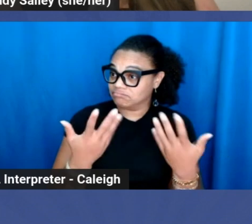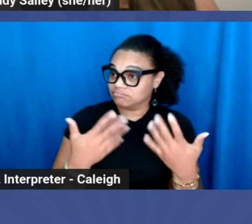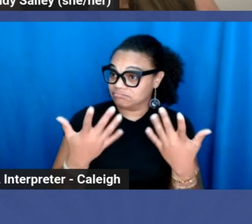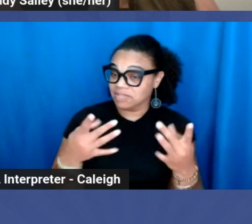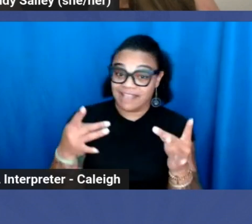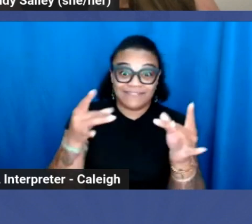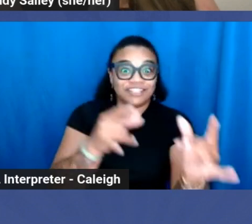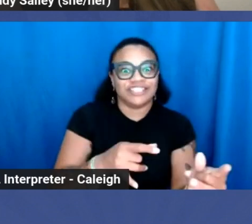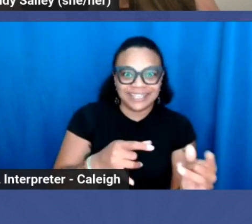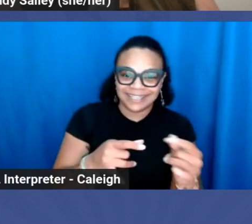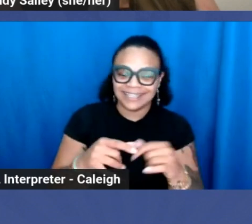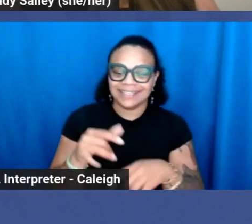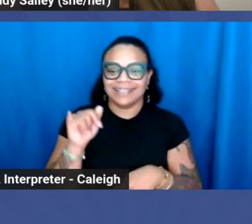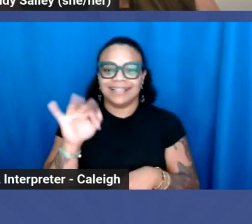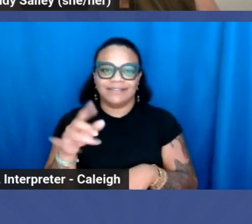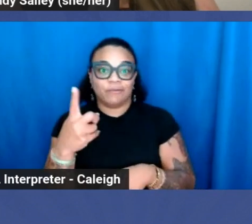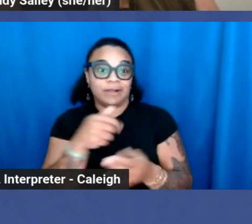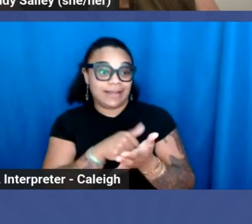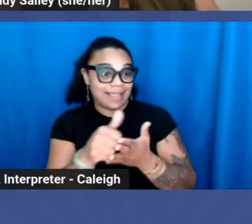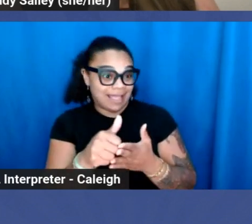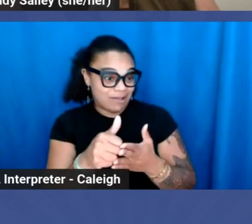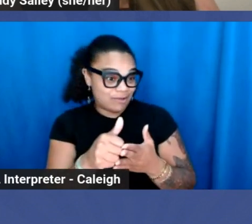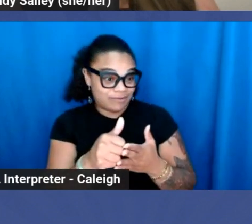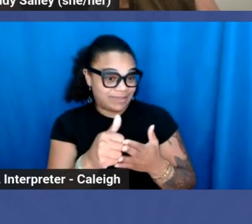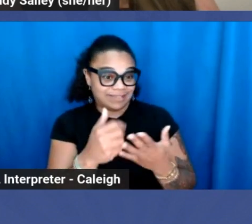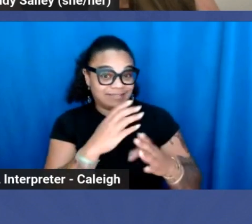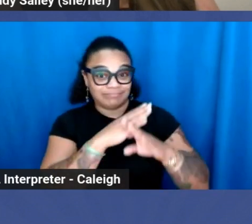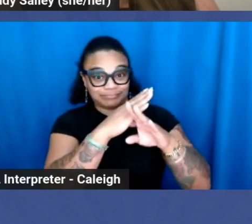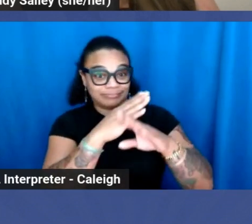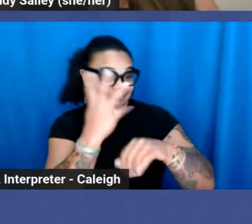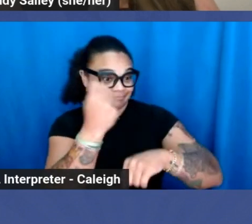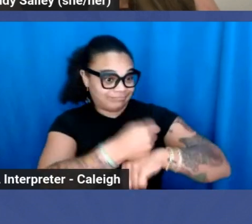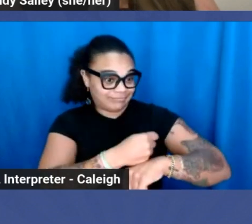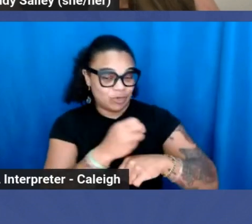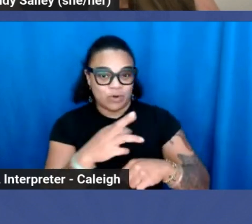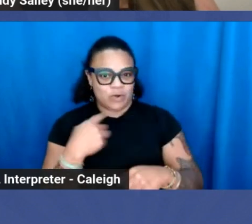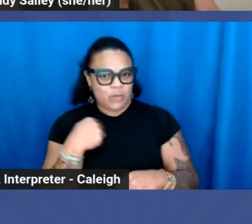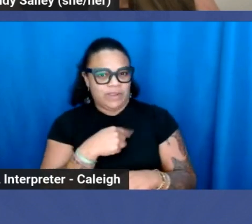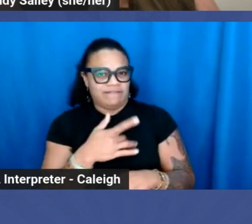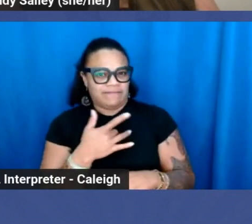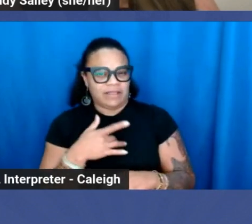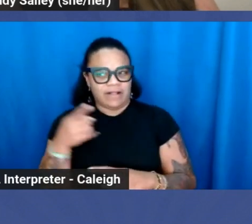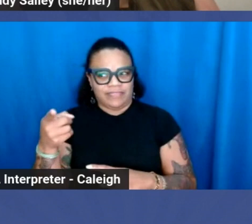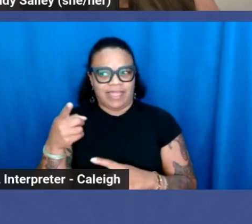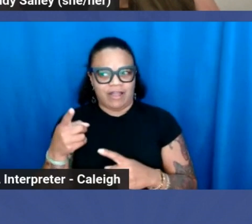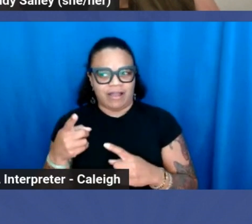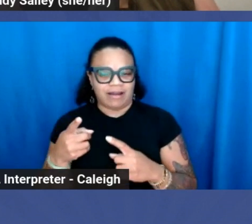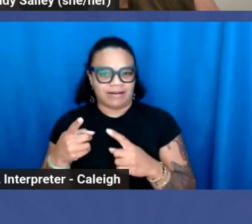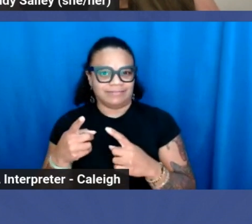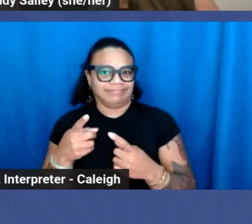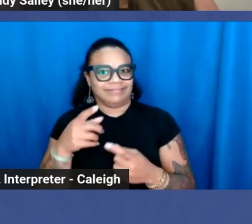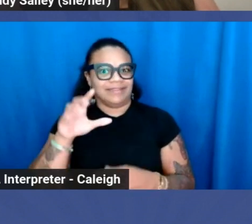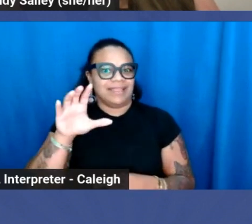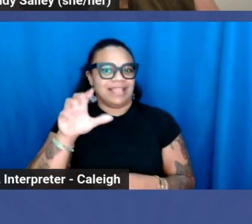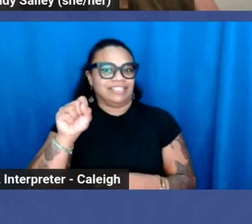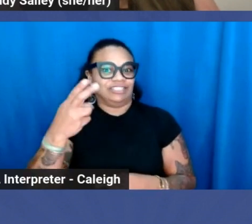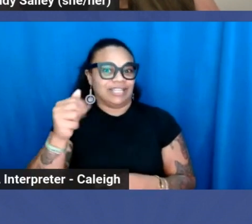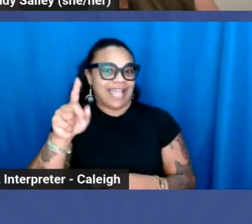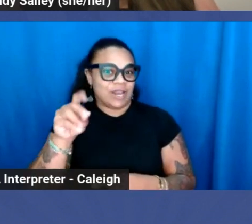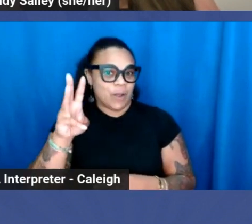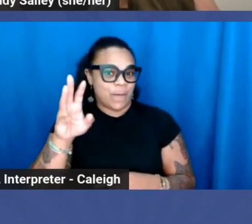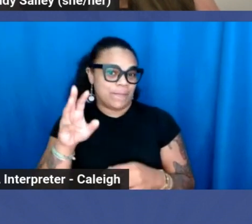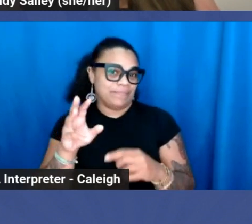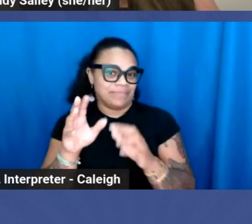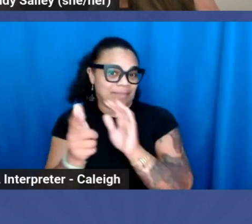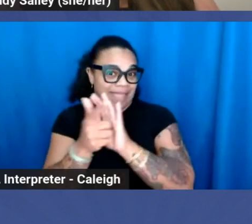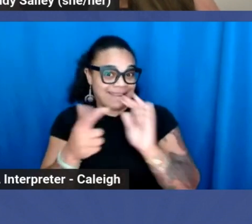efficient is when one of our accounts is taken down, or if we feel that we're being shadow banned, to call our community and tell